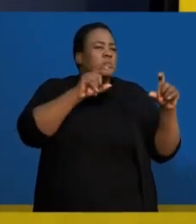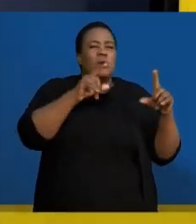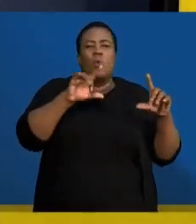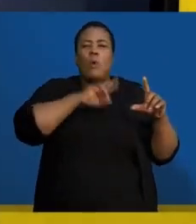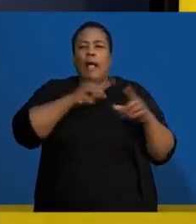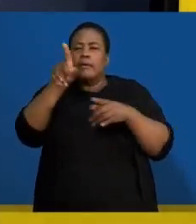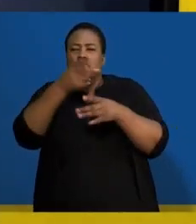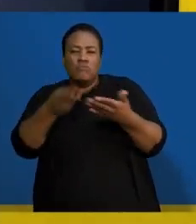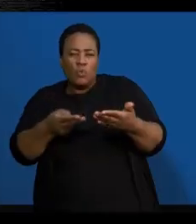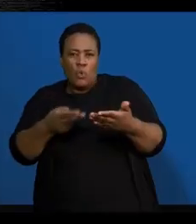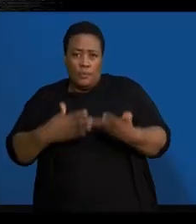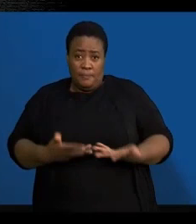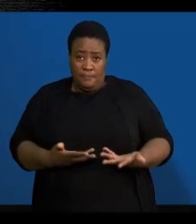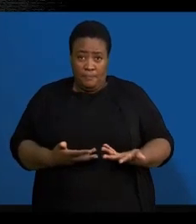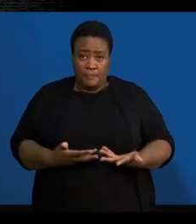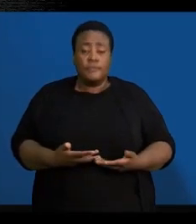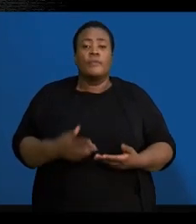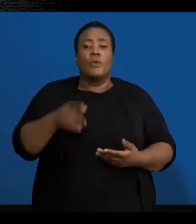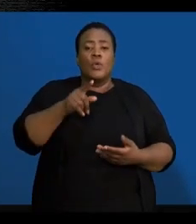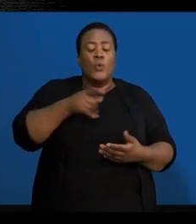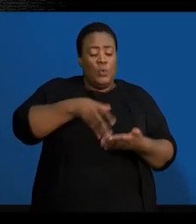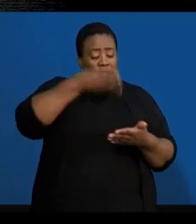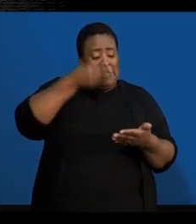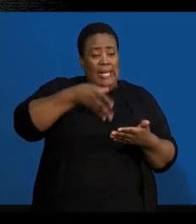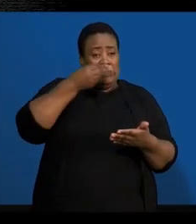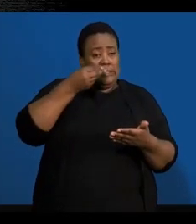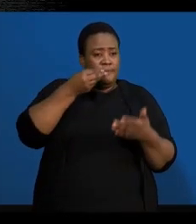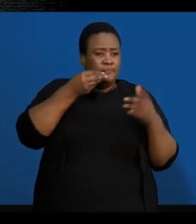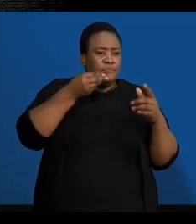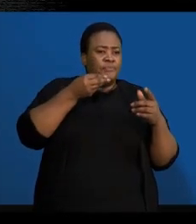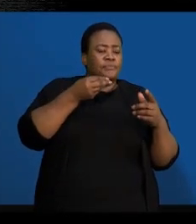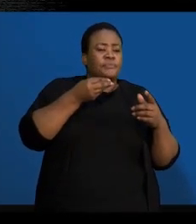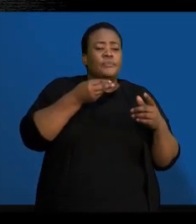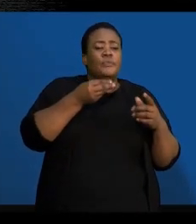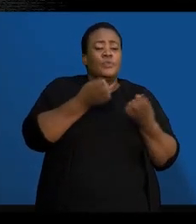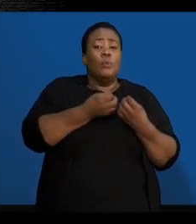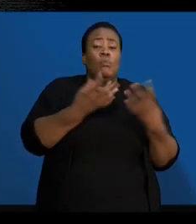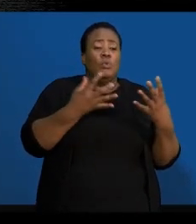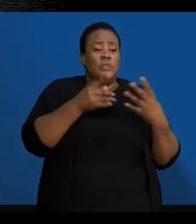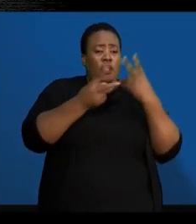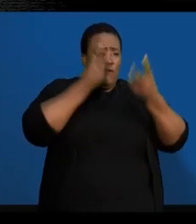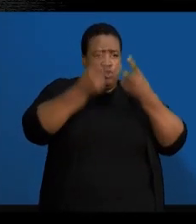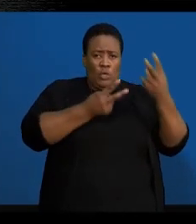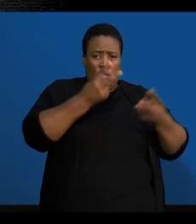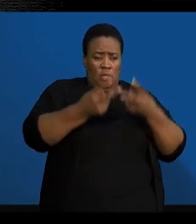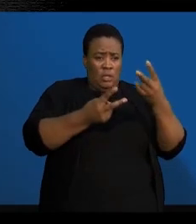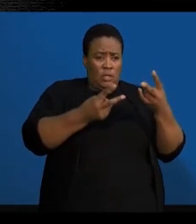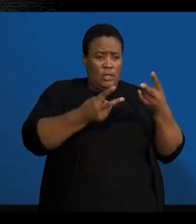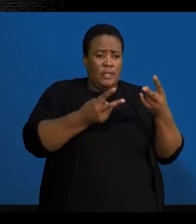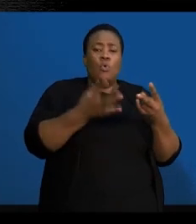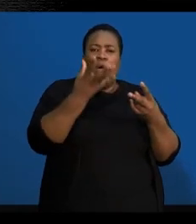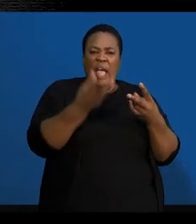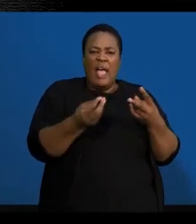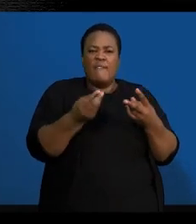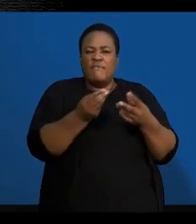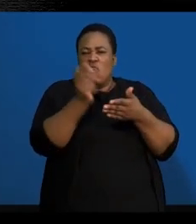made, okay? You need to study the text in the source. So most visual sources, especially cartoons, will have text,